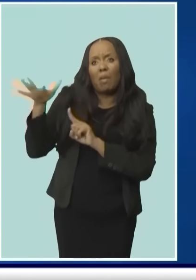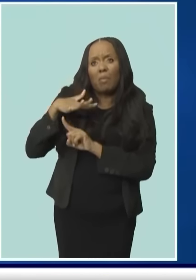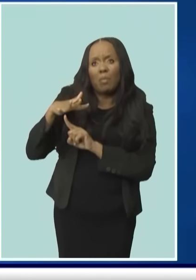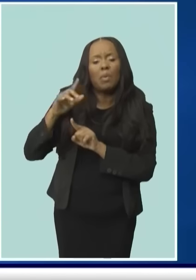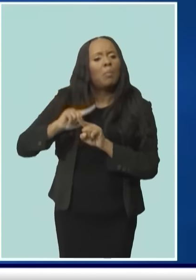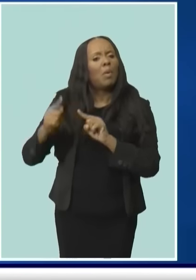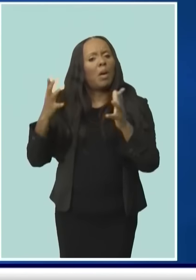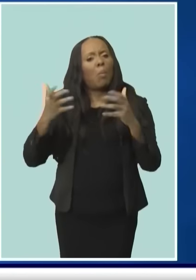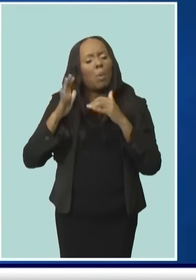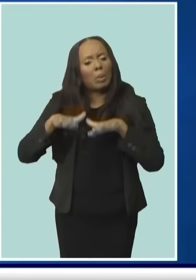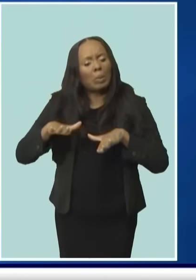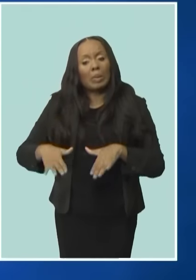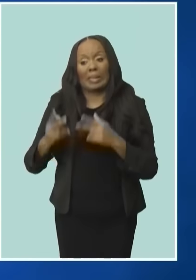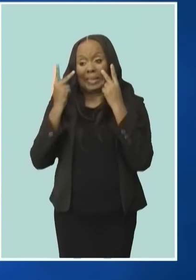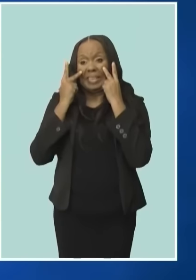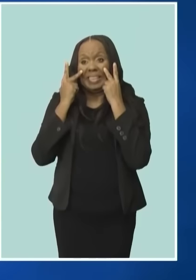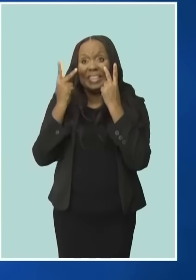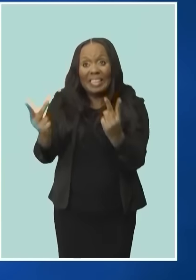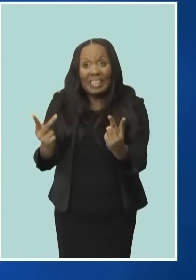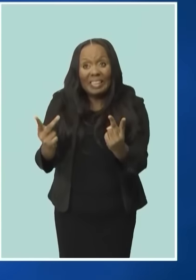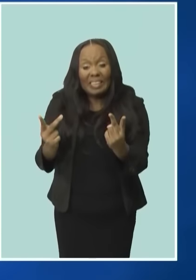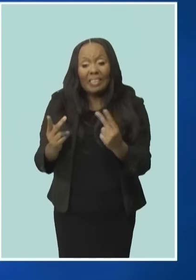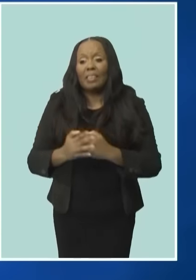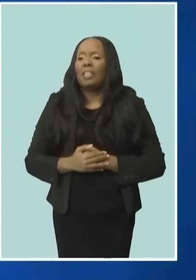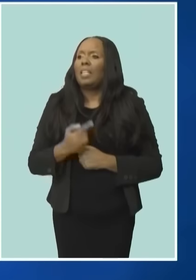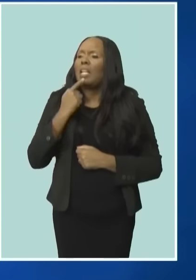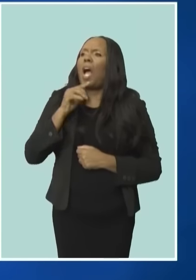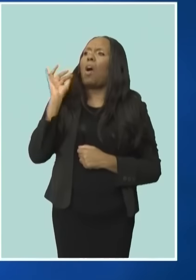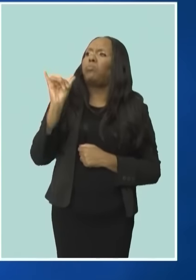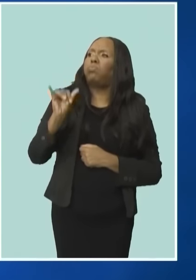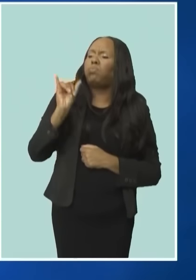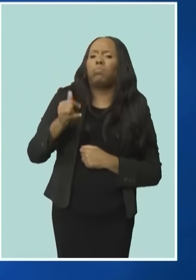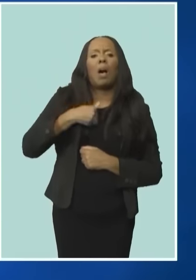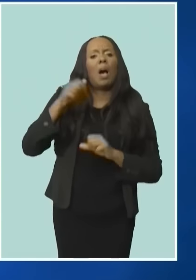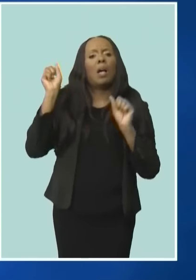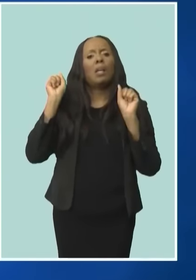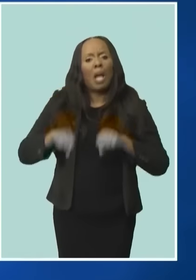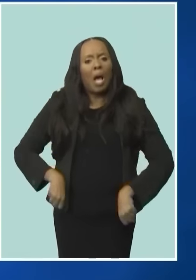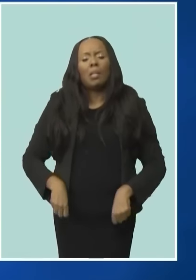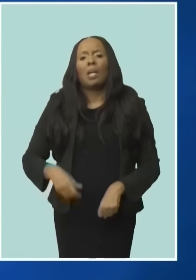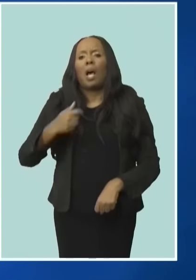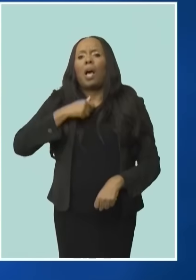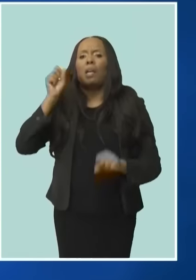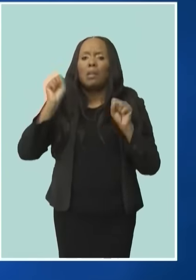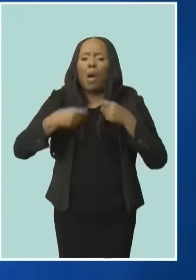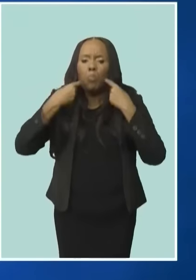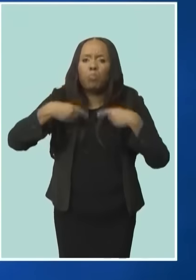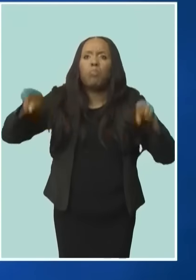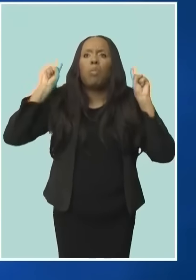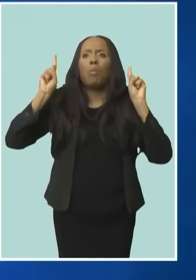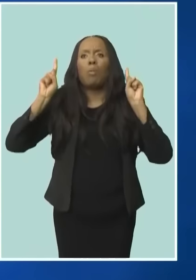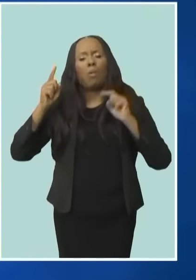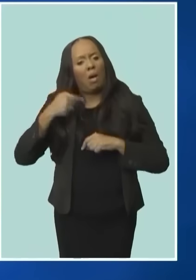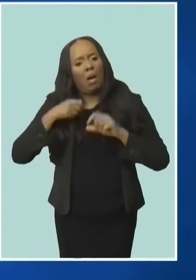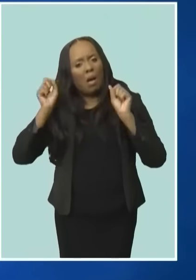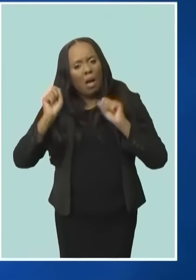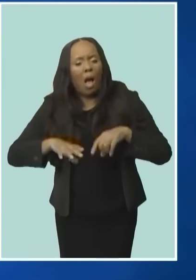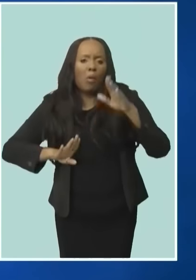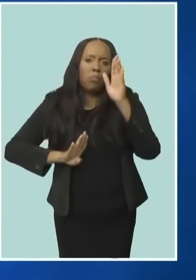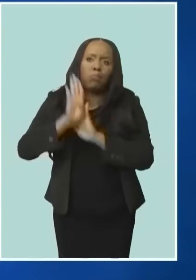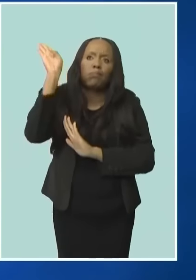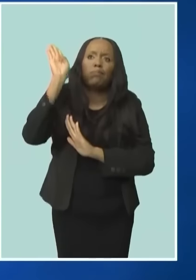can see and believe in the possibilities for enterprise to be able to